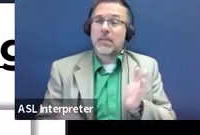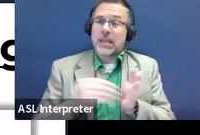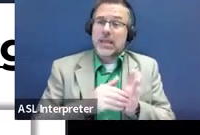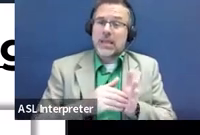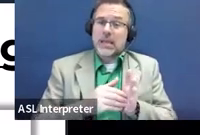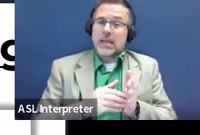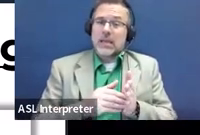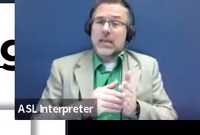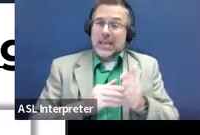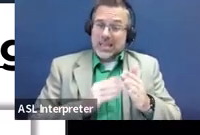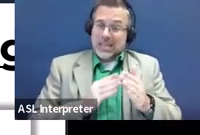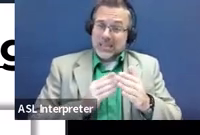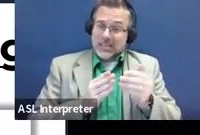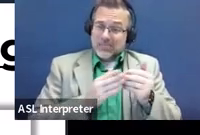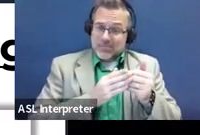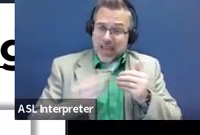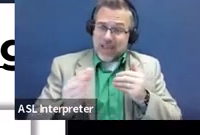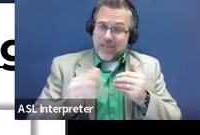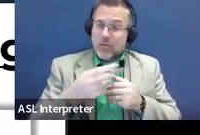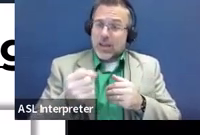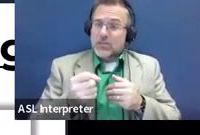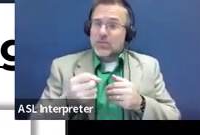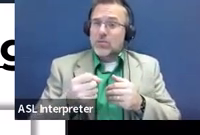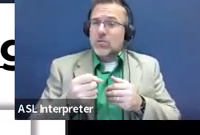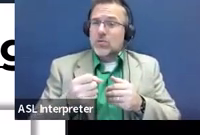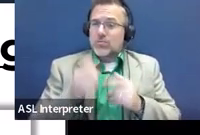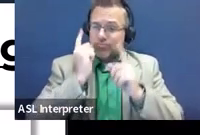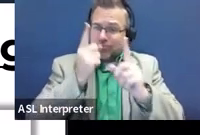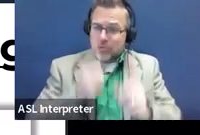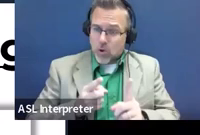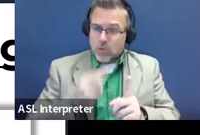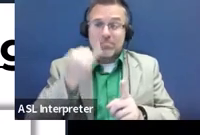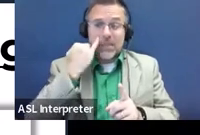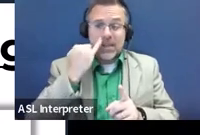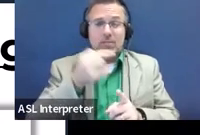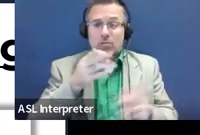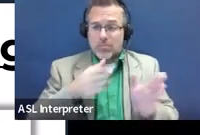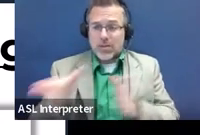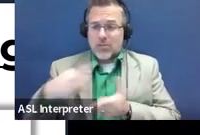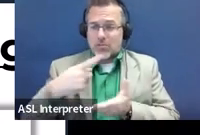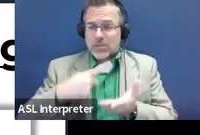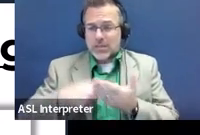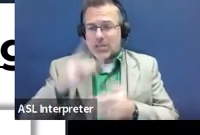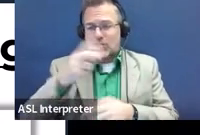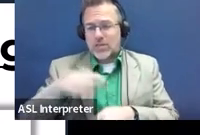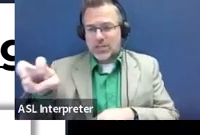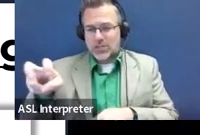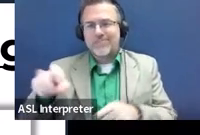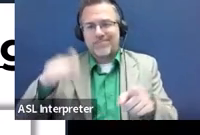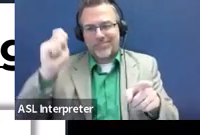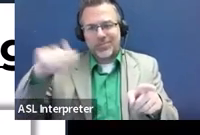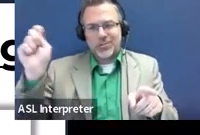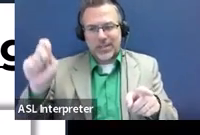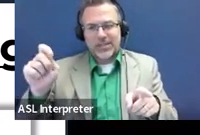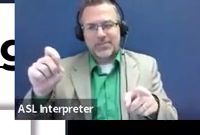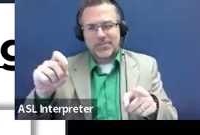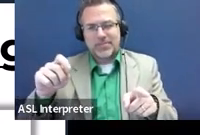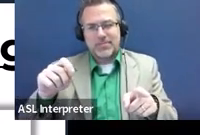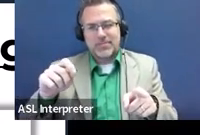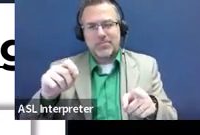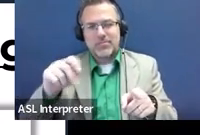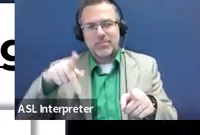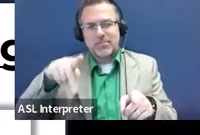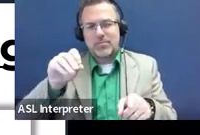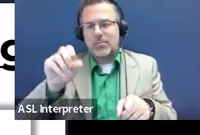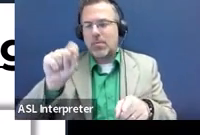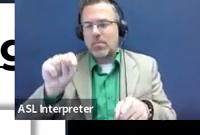and transition services. If you are talking about transition, you really should check that off here for post-secondary